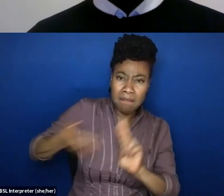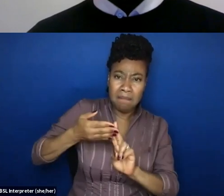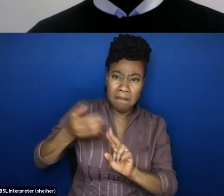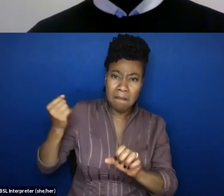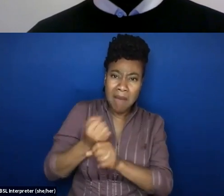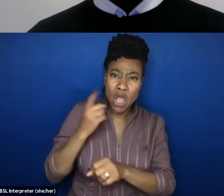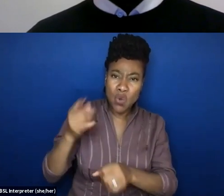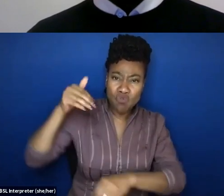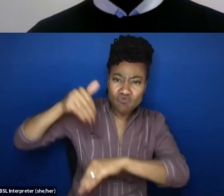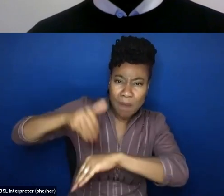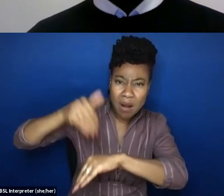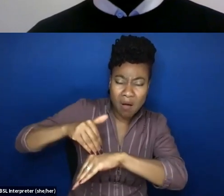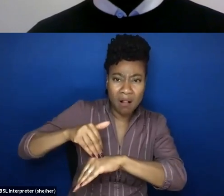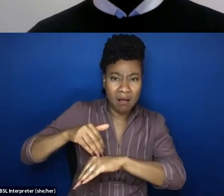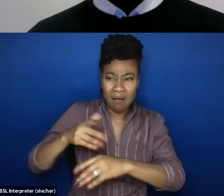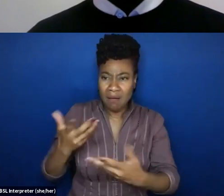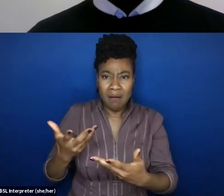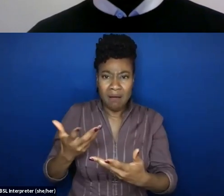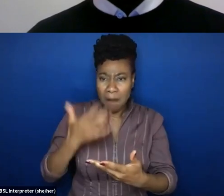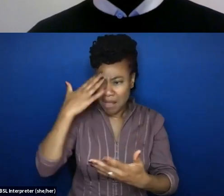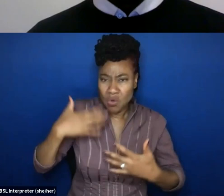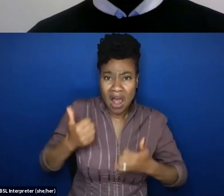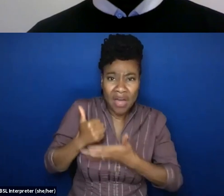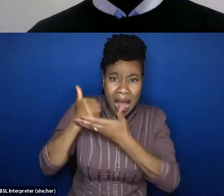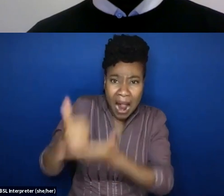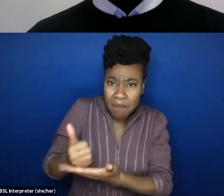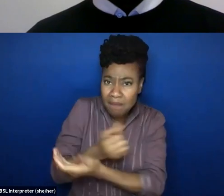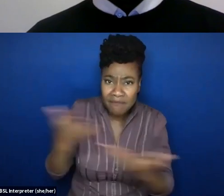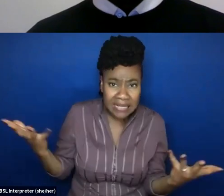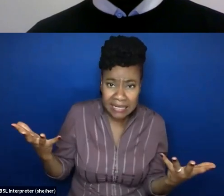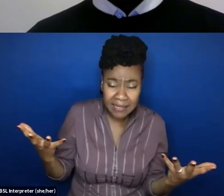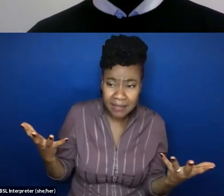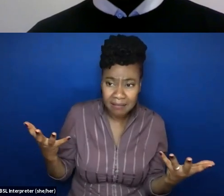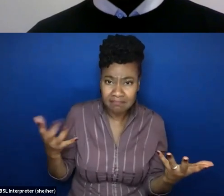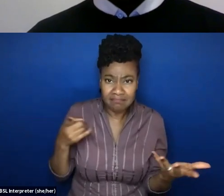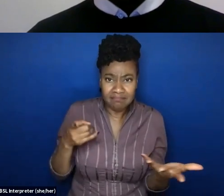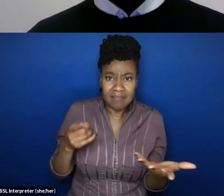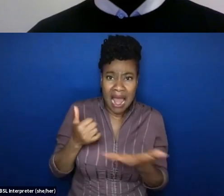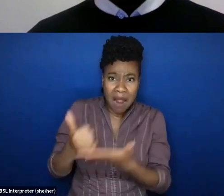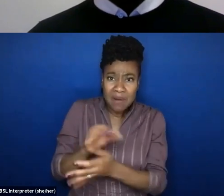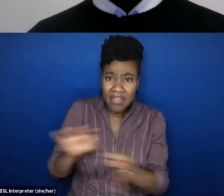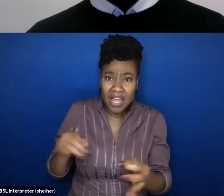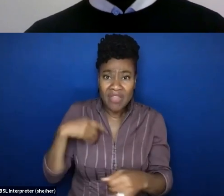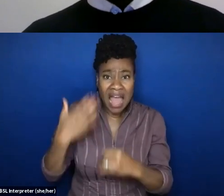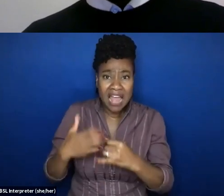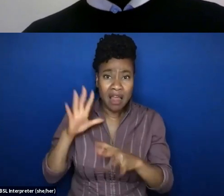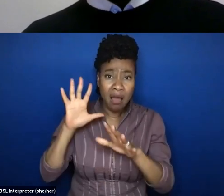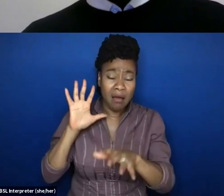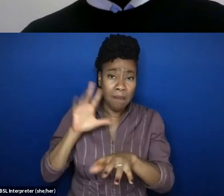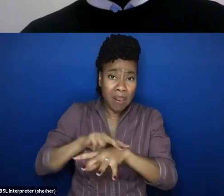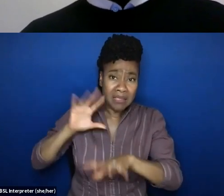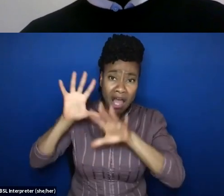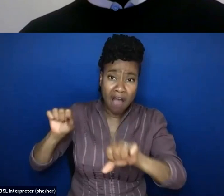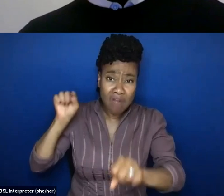help and end up arrested and imprisoned. Is that what you said? Yeah, that's what happened, yeah.